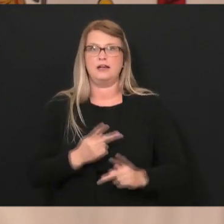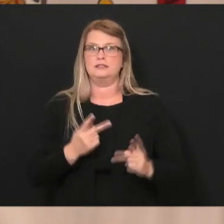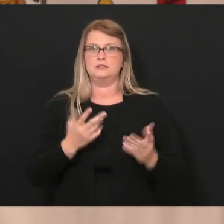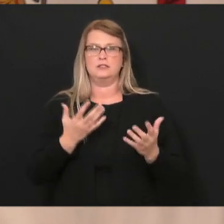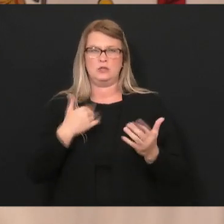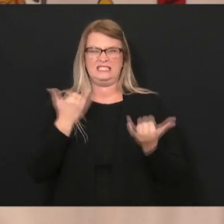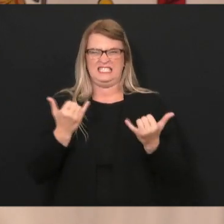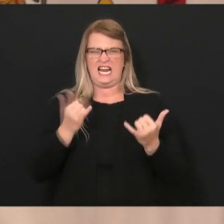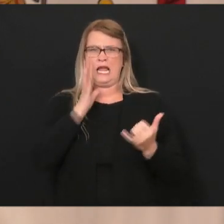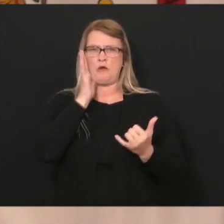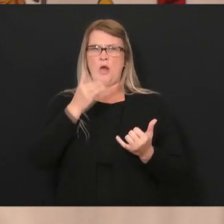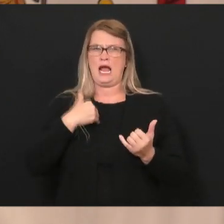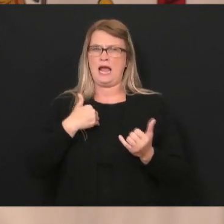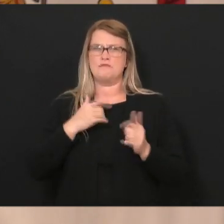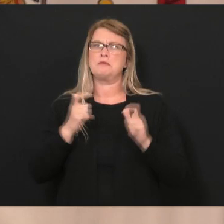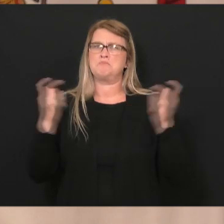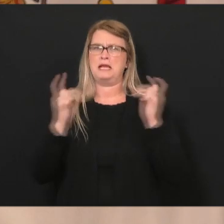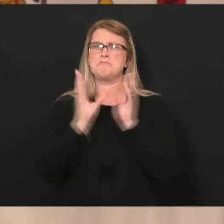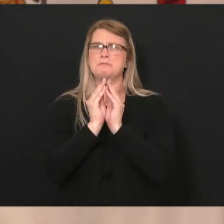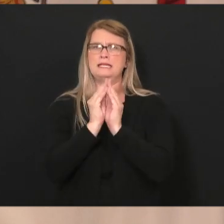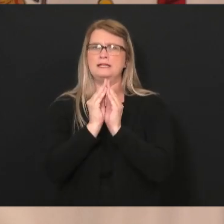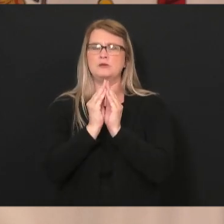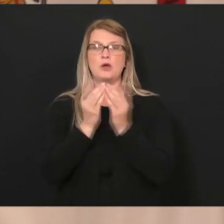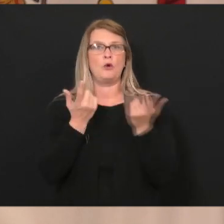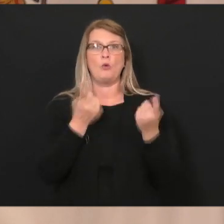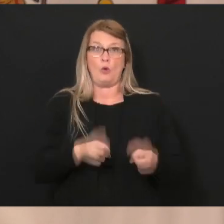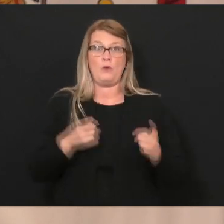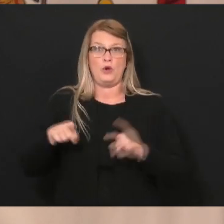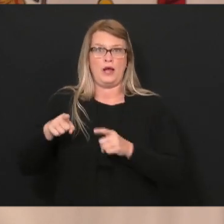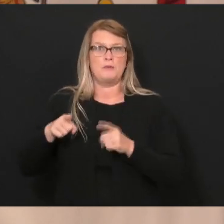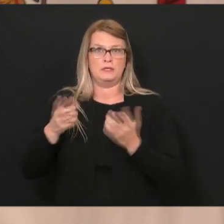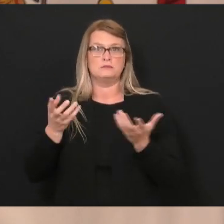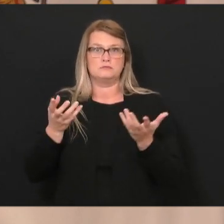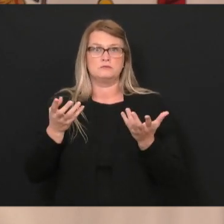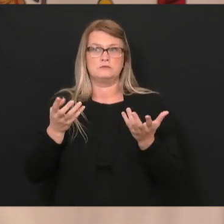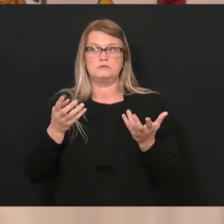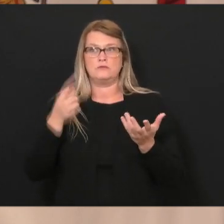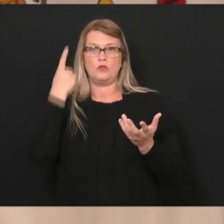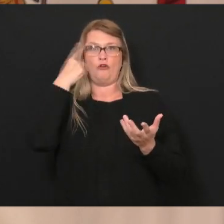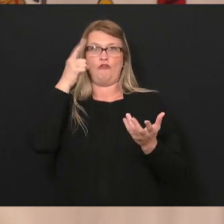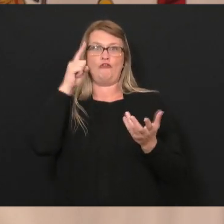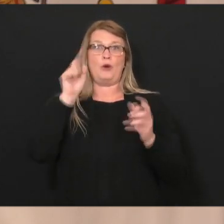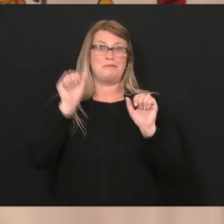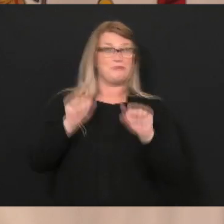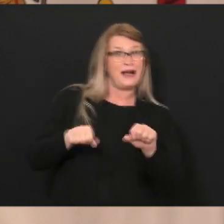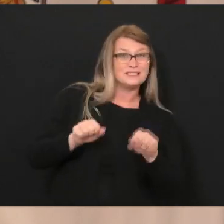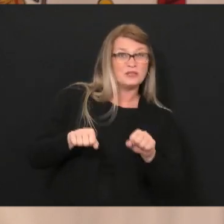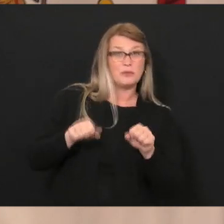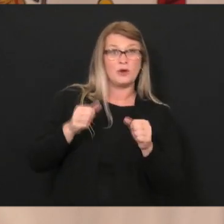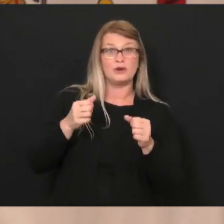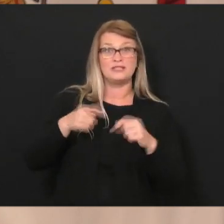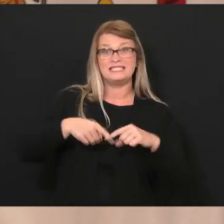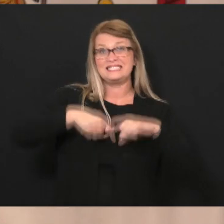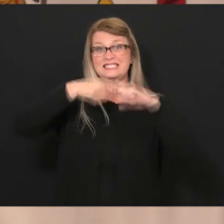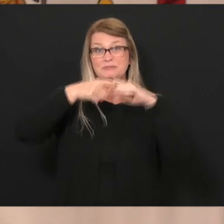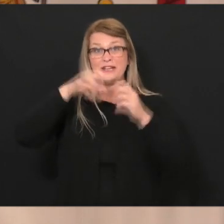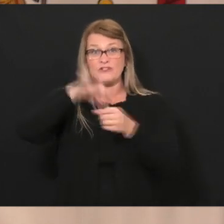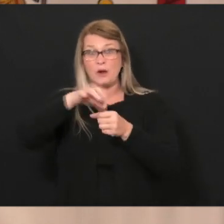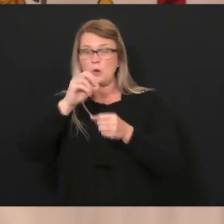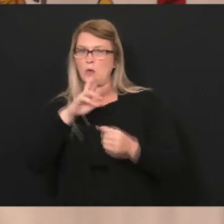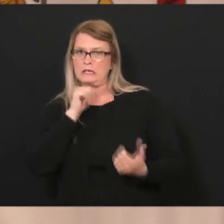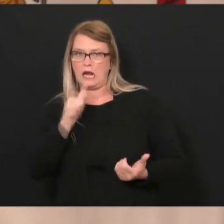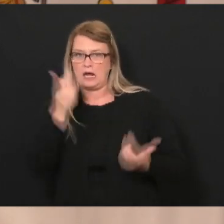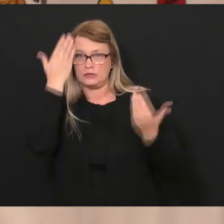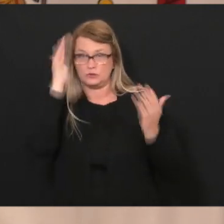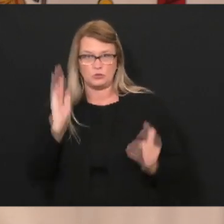in-depth discussion, you know, just about what we're going to do as far as the possibility of a suspension or not. You know, from